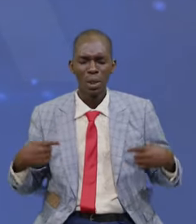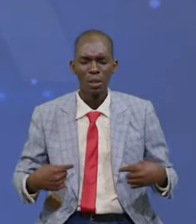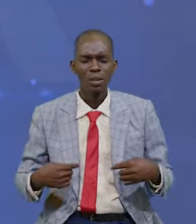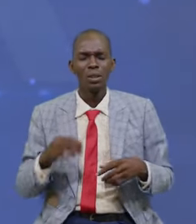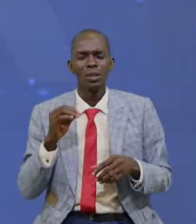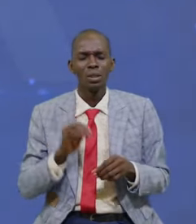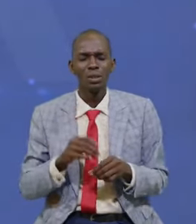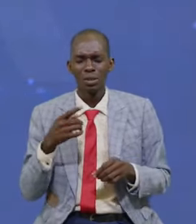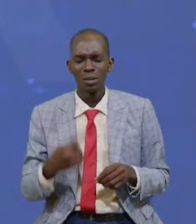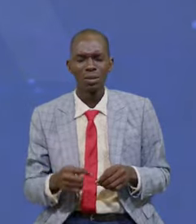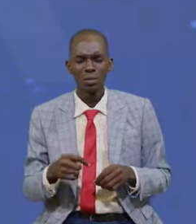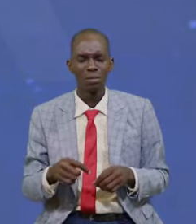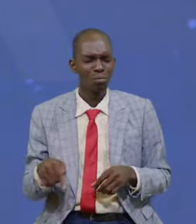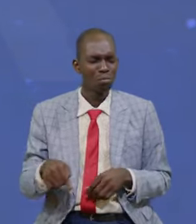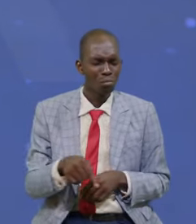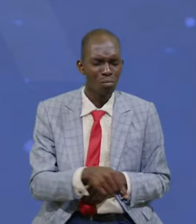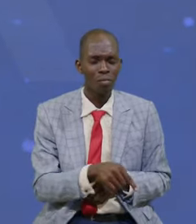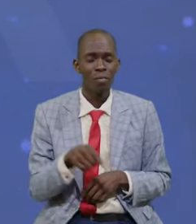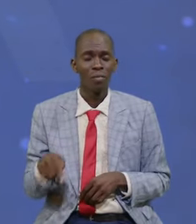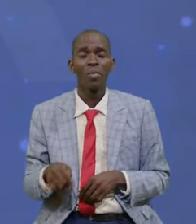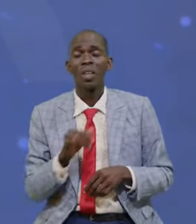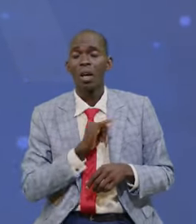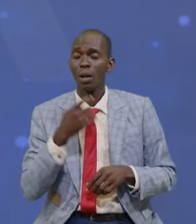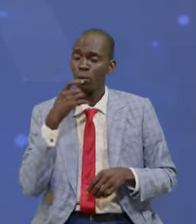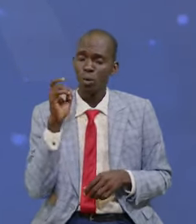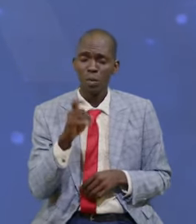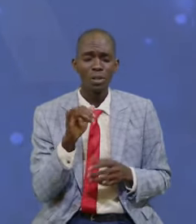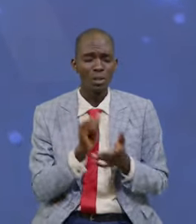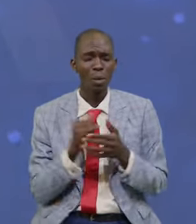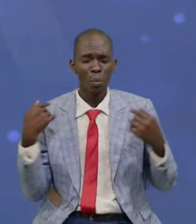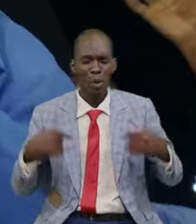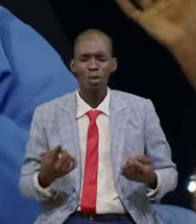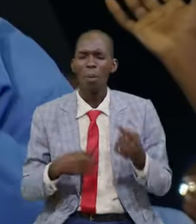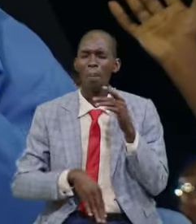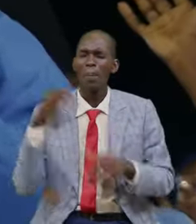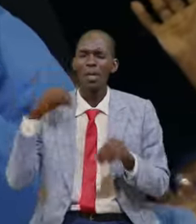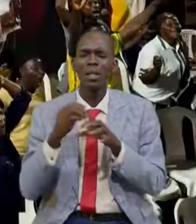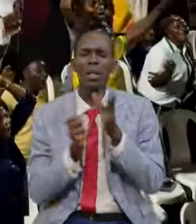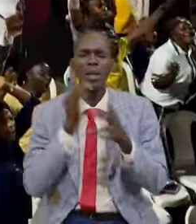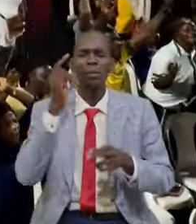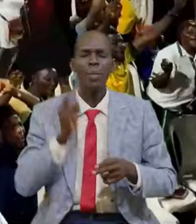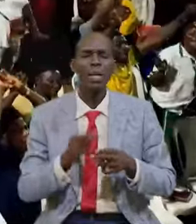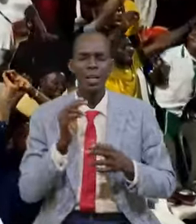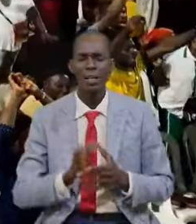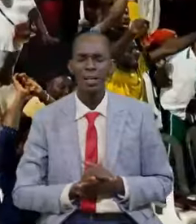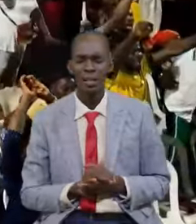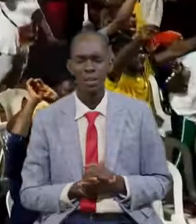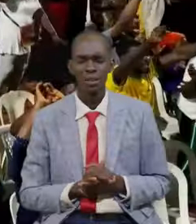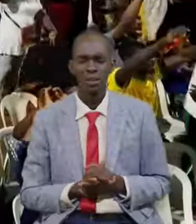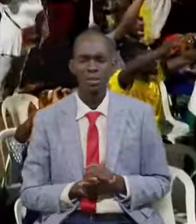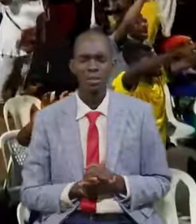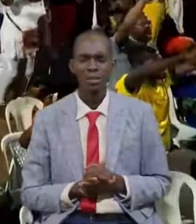knees, arthritis, I command you, come out in Jesus' name.